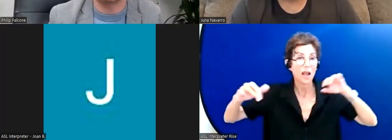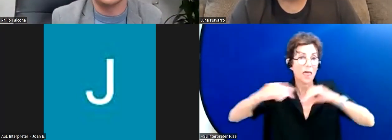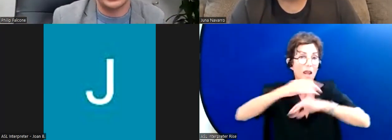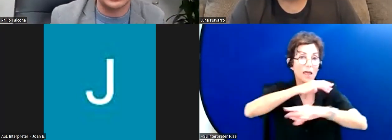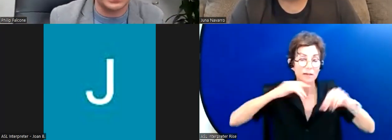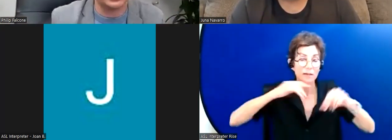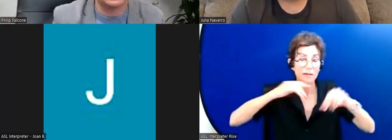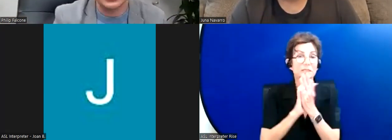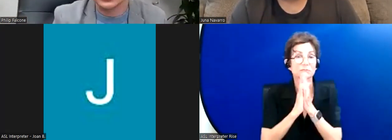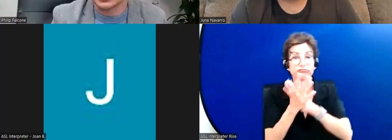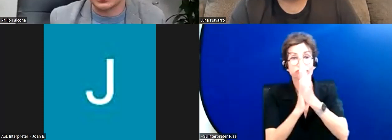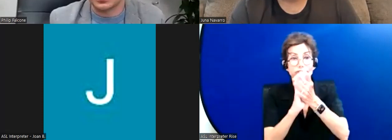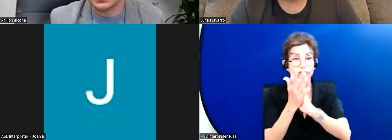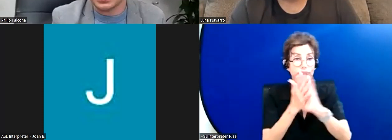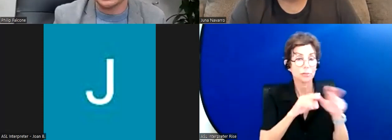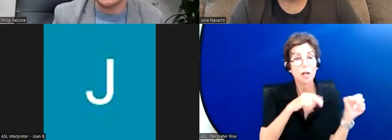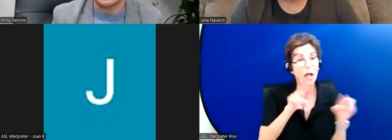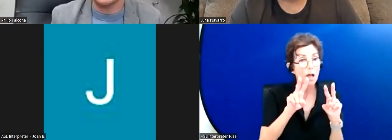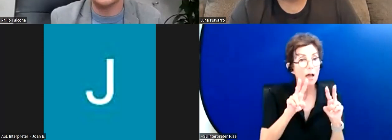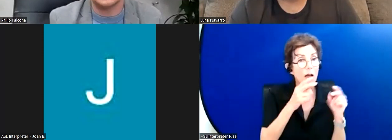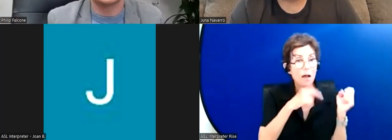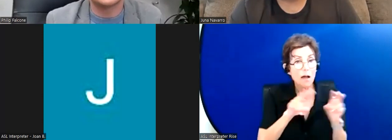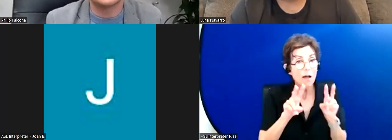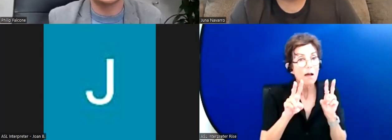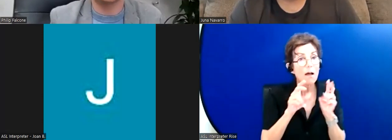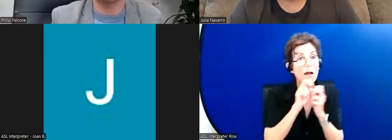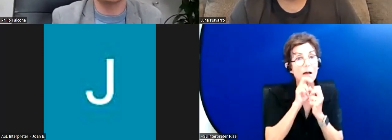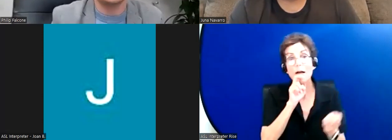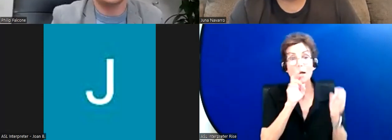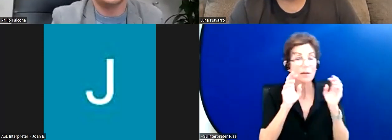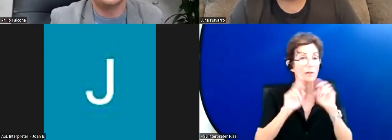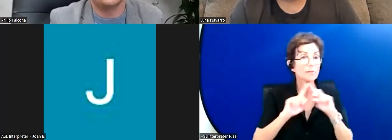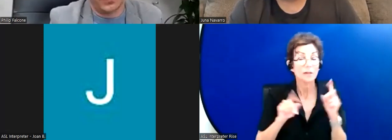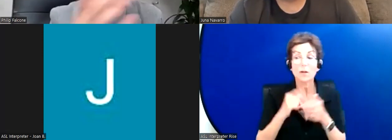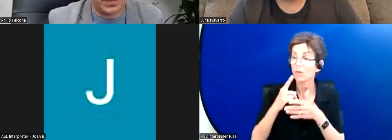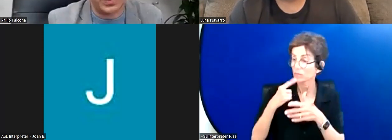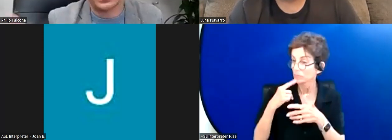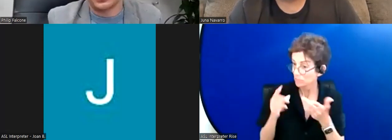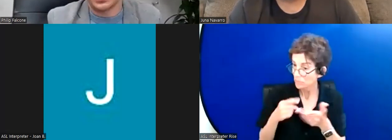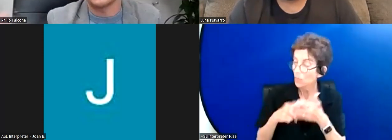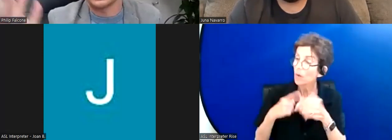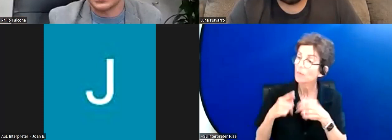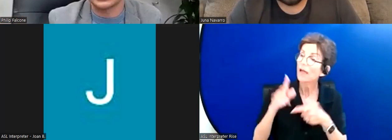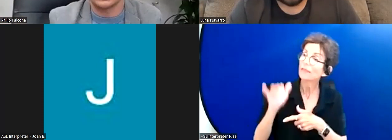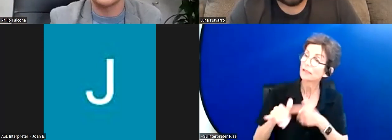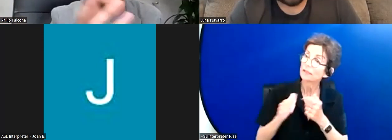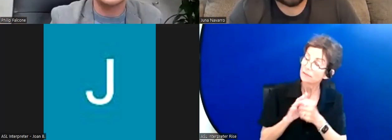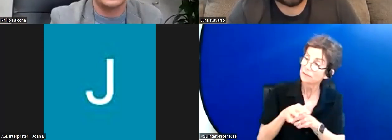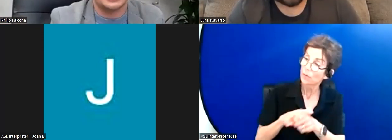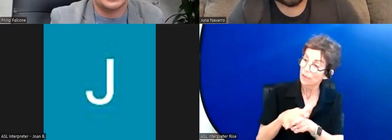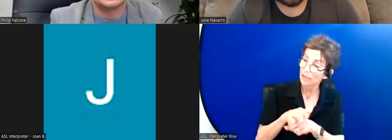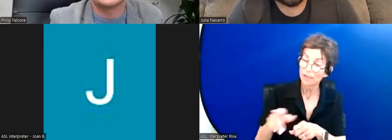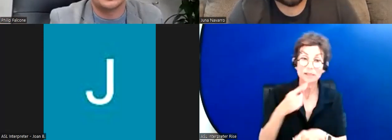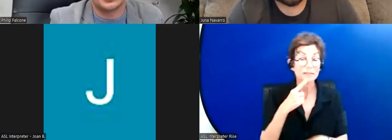in location selection. So we said, how about this location? They said, yes. We, of course, mentioned select the